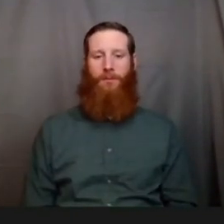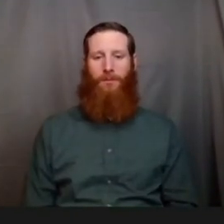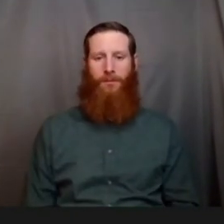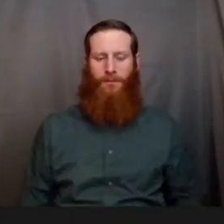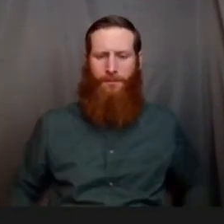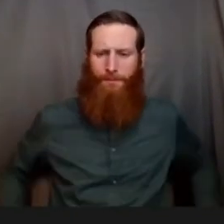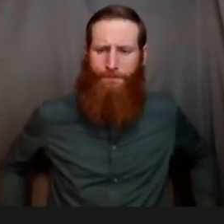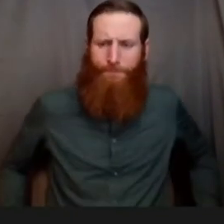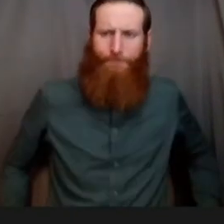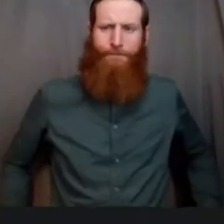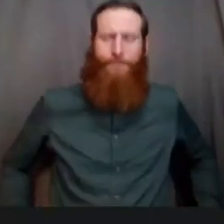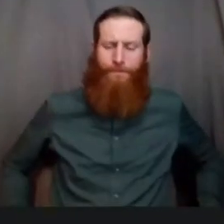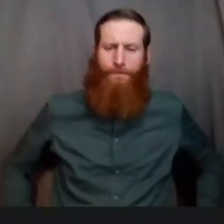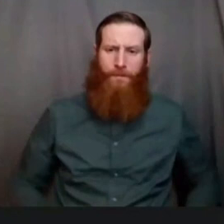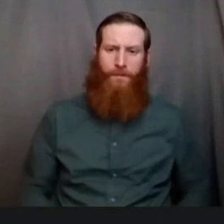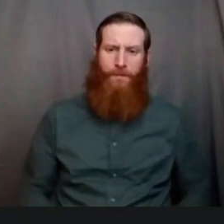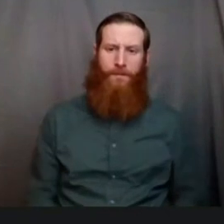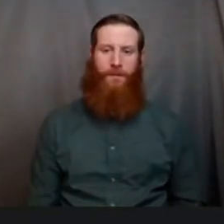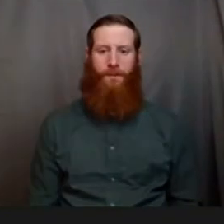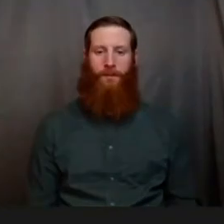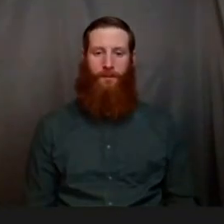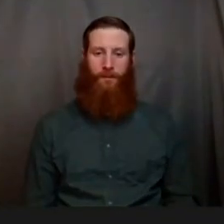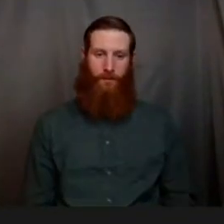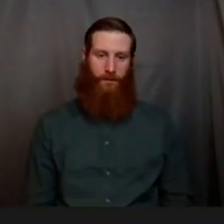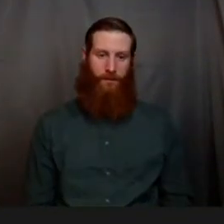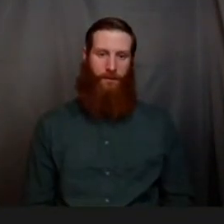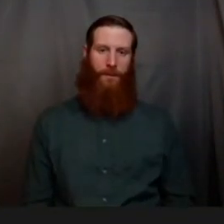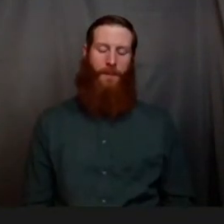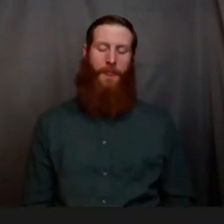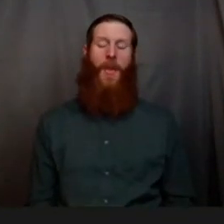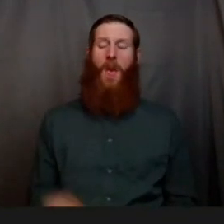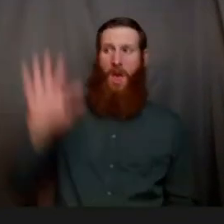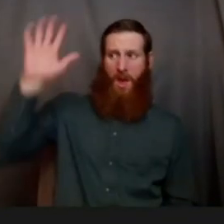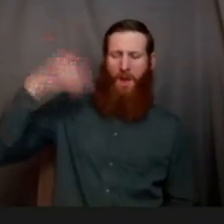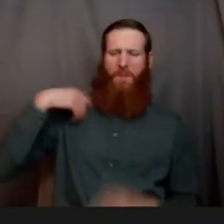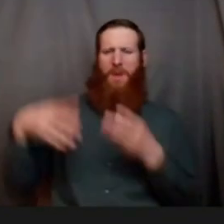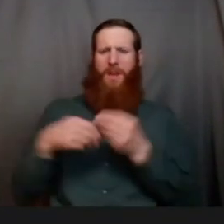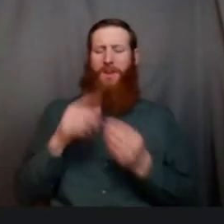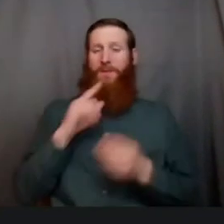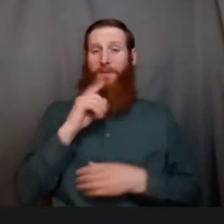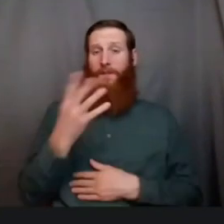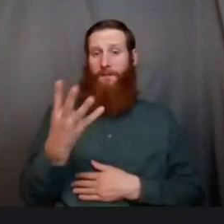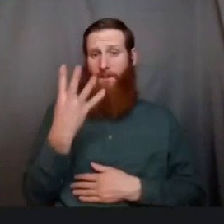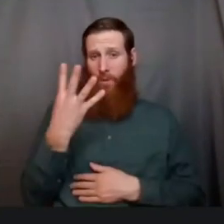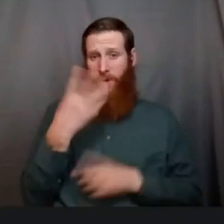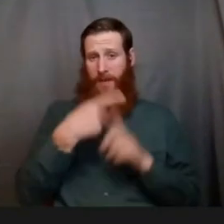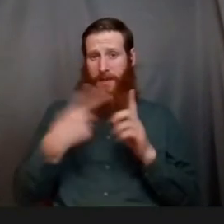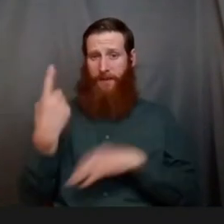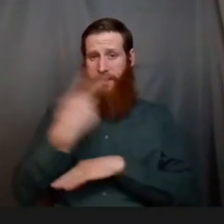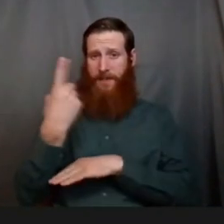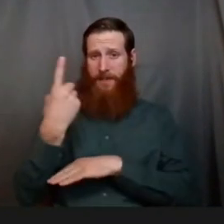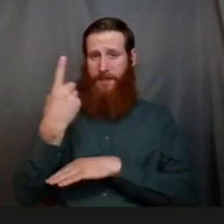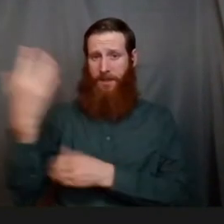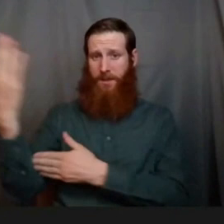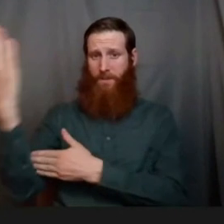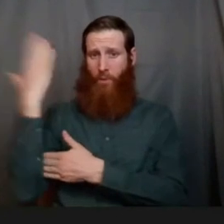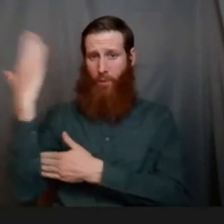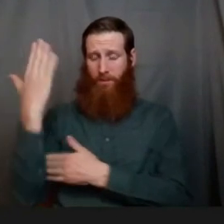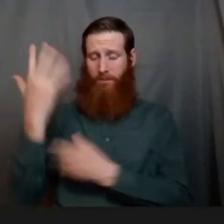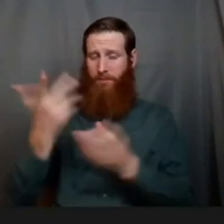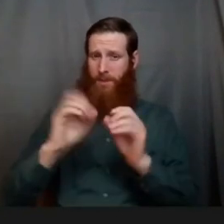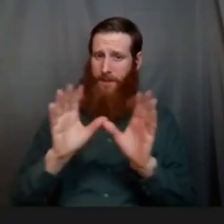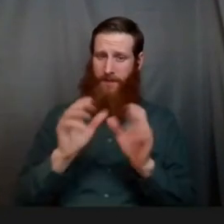I will, I'll just add something. It's actually four half days in the morning, just to clarify, not two half